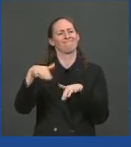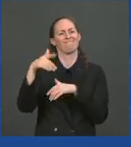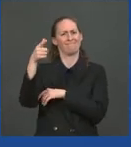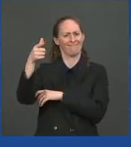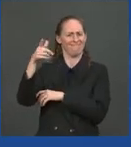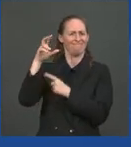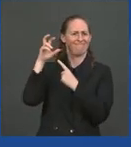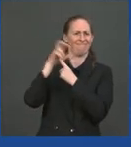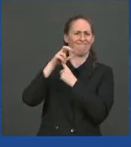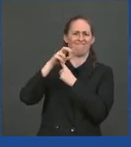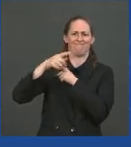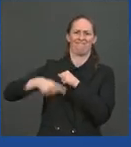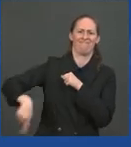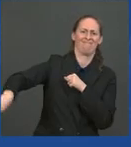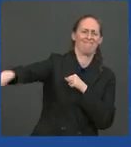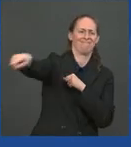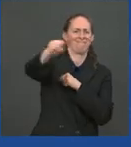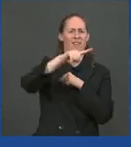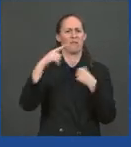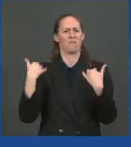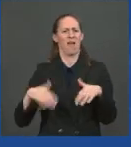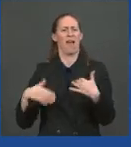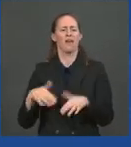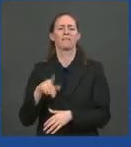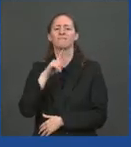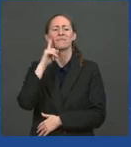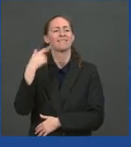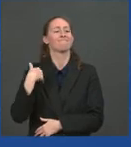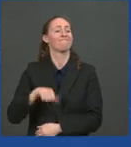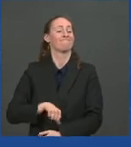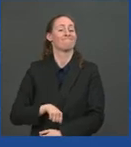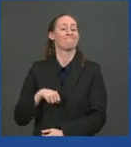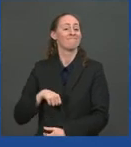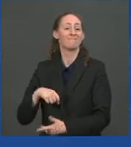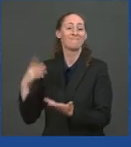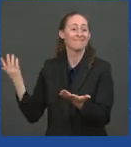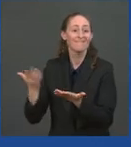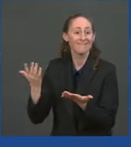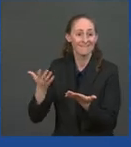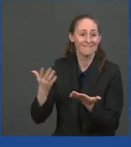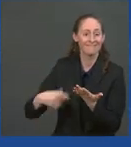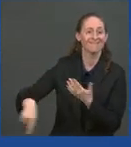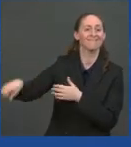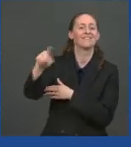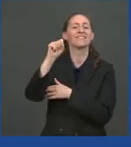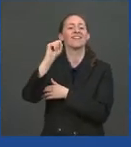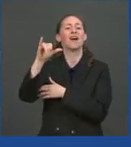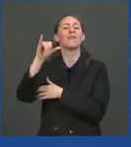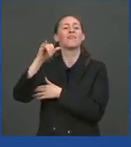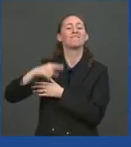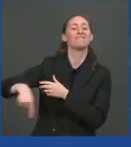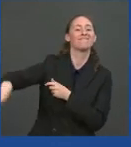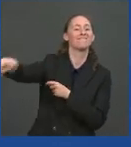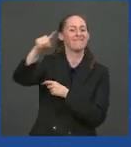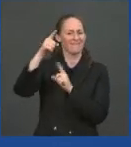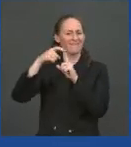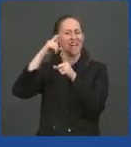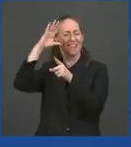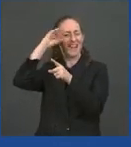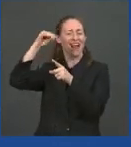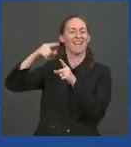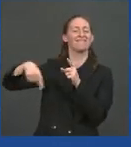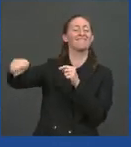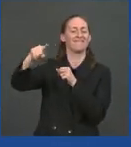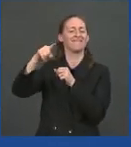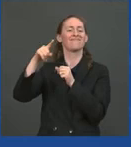might add that I'm proud that two Syracuse guys made it, Carmelo Anthony, as well as Dave Bing. I